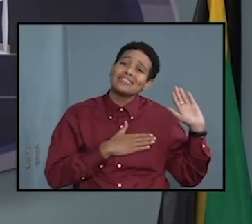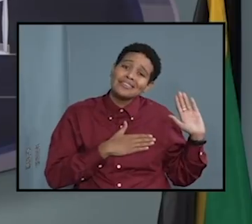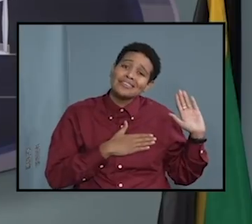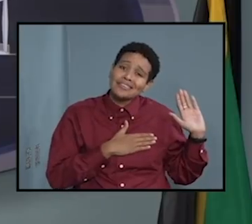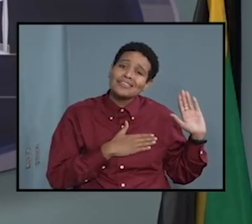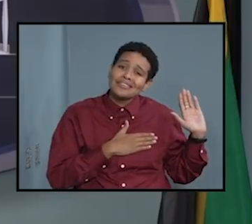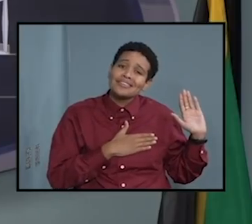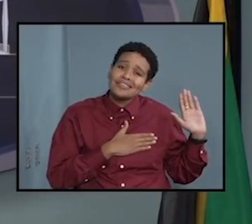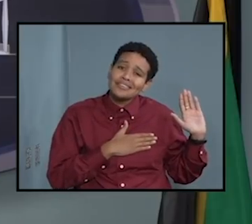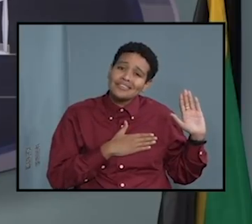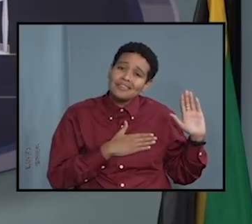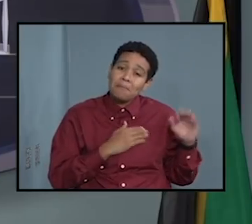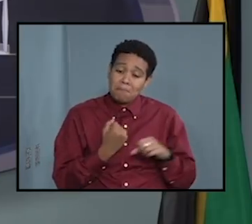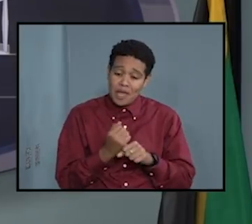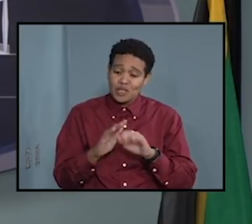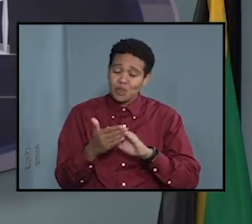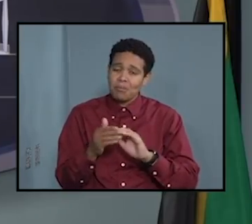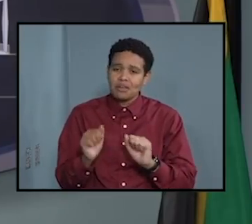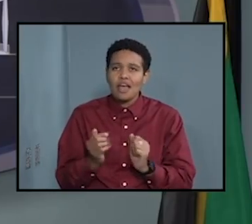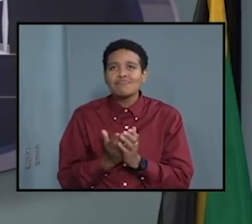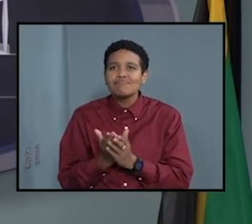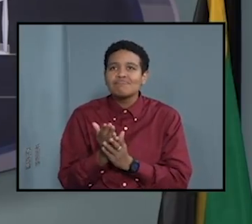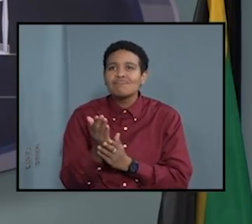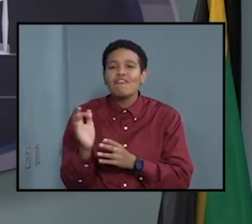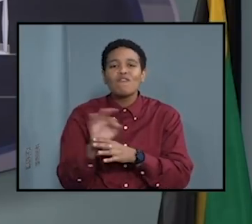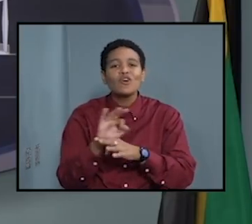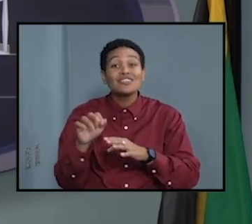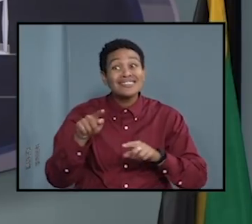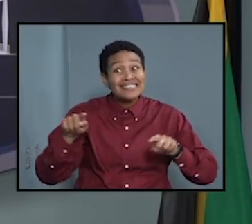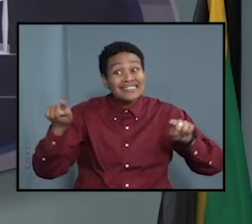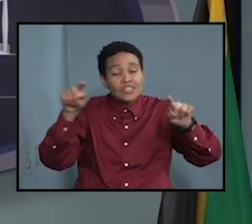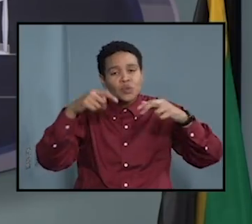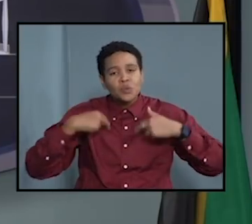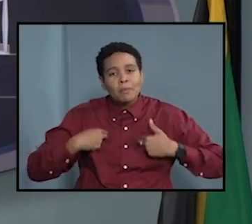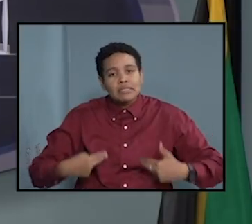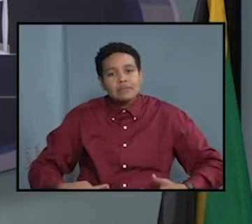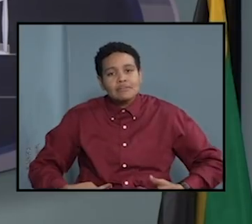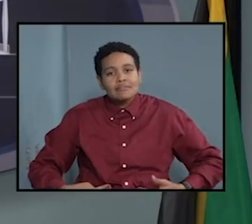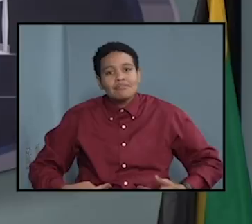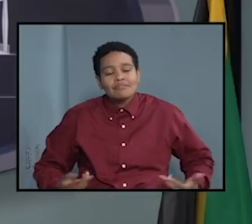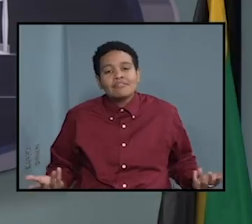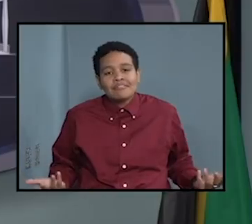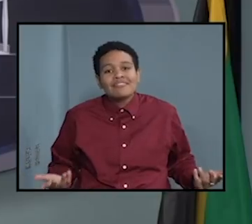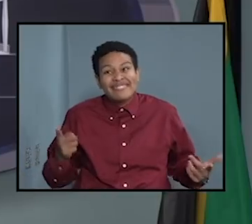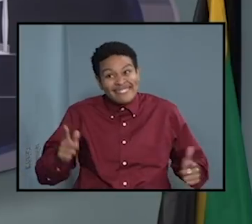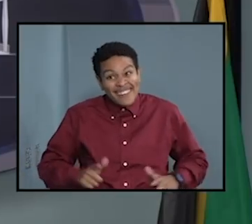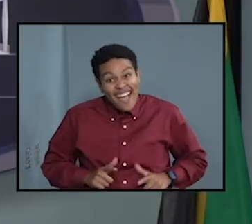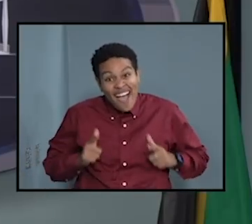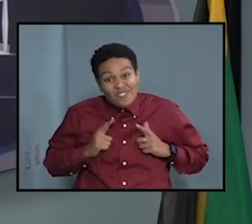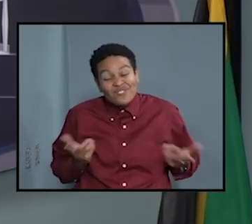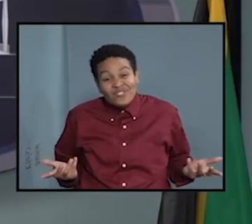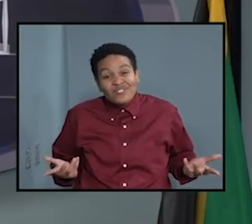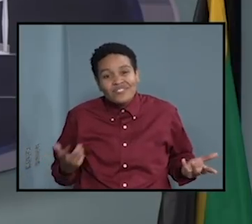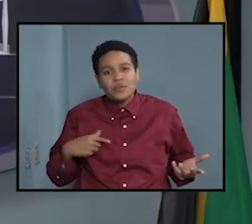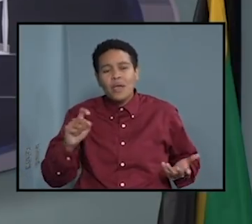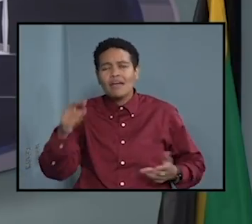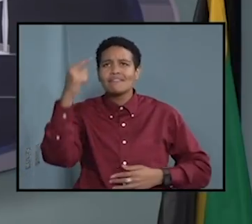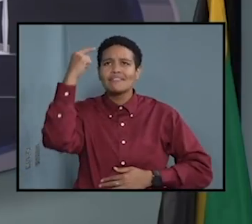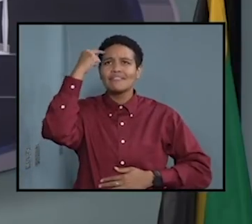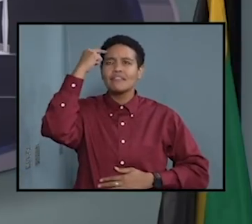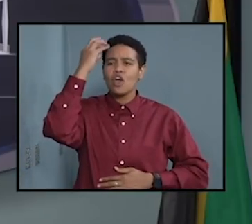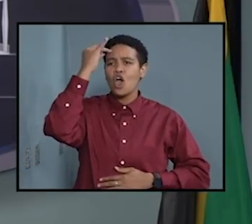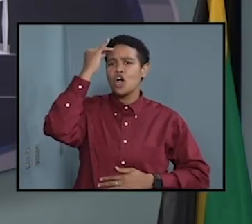our country function. These are human beings and these are livelihoods. And we have to be as